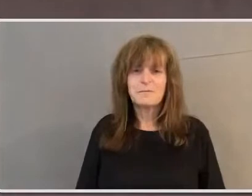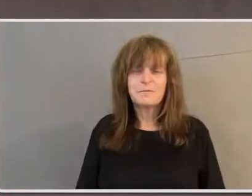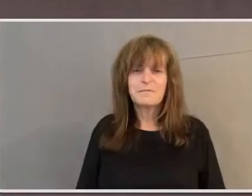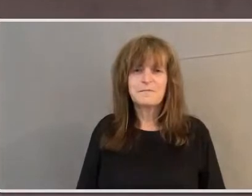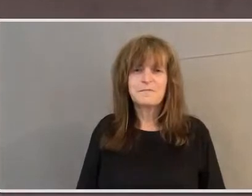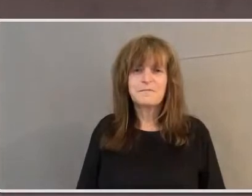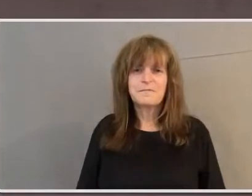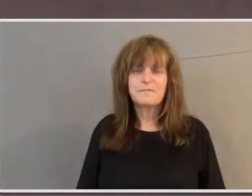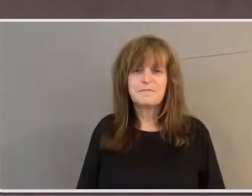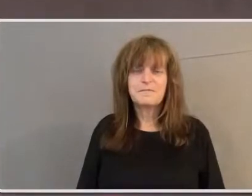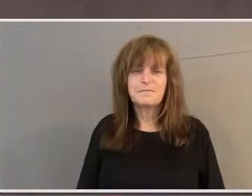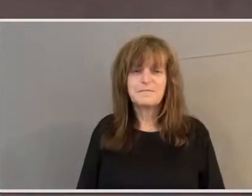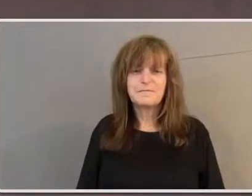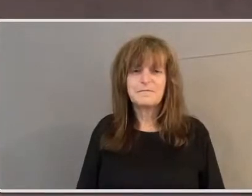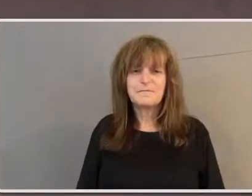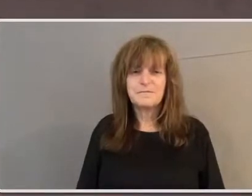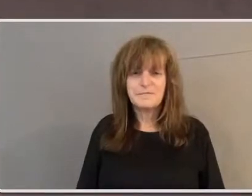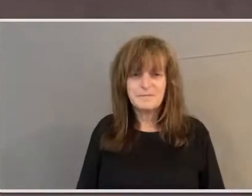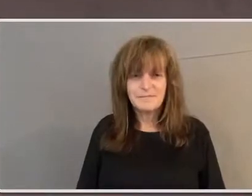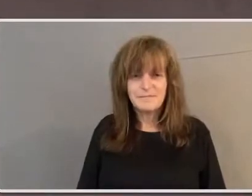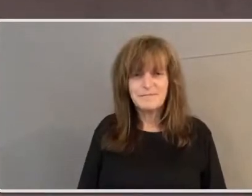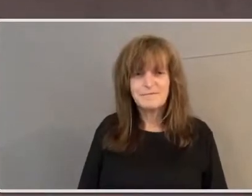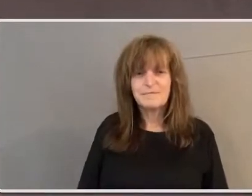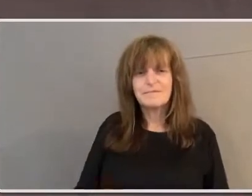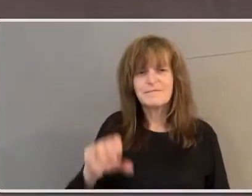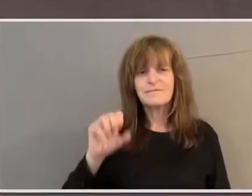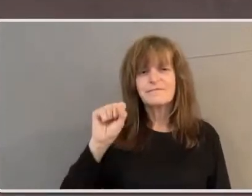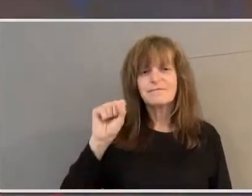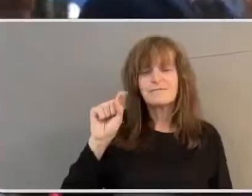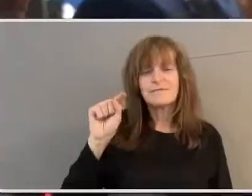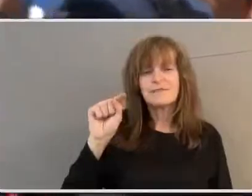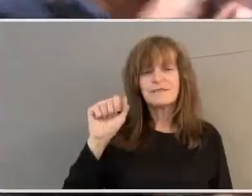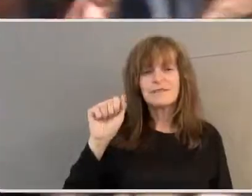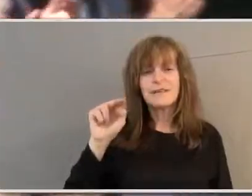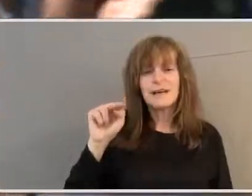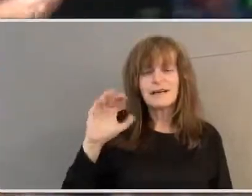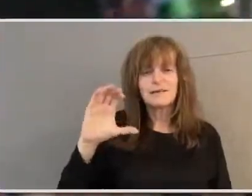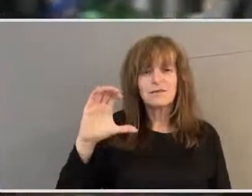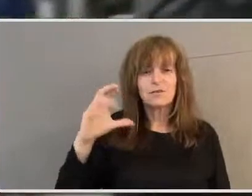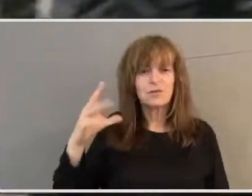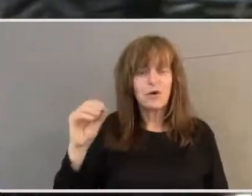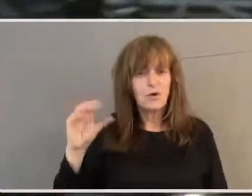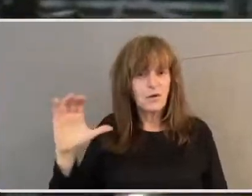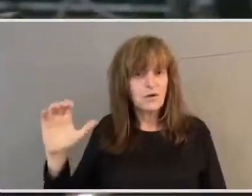Stan Cho returns as Associate Minister of Transportation.